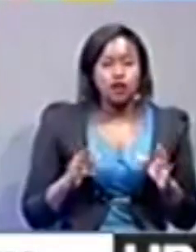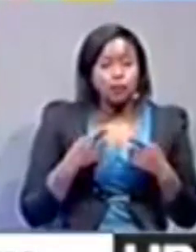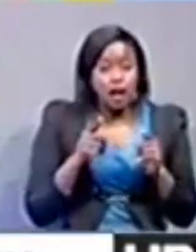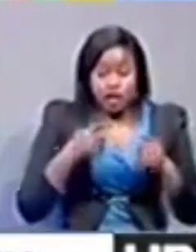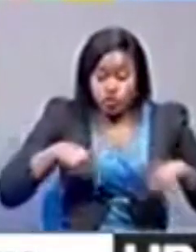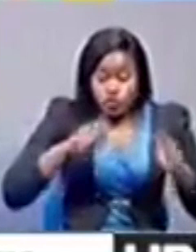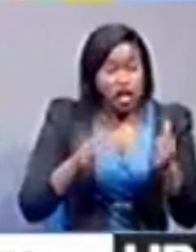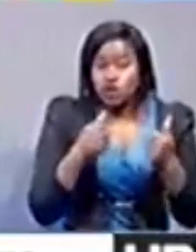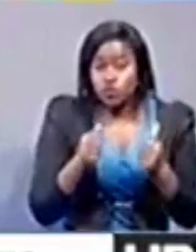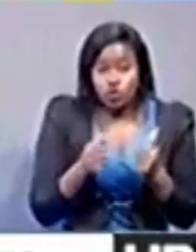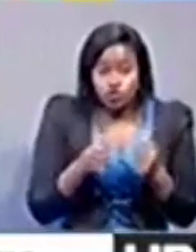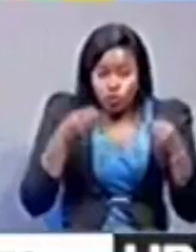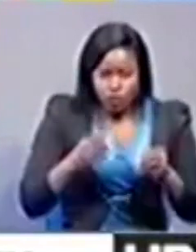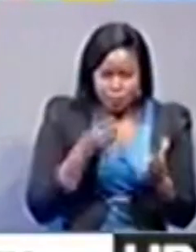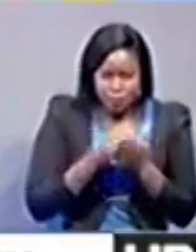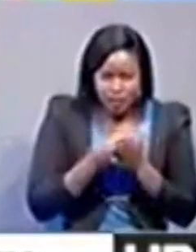coffee also,